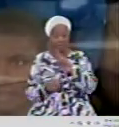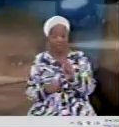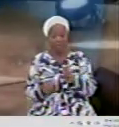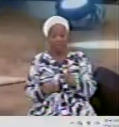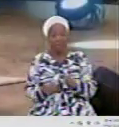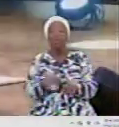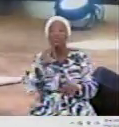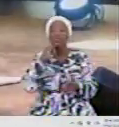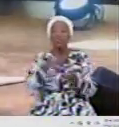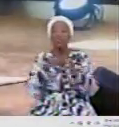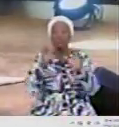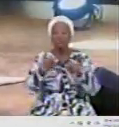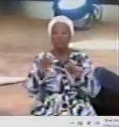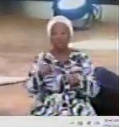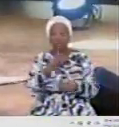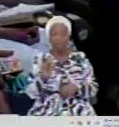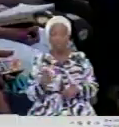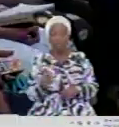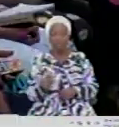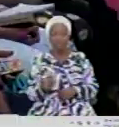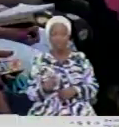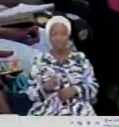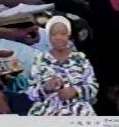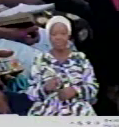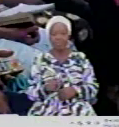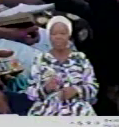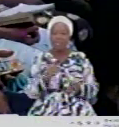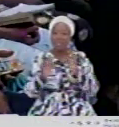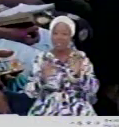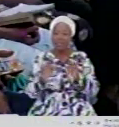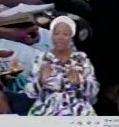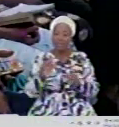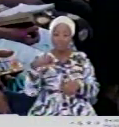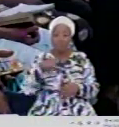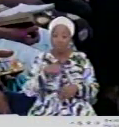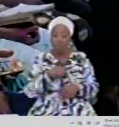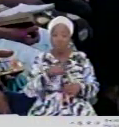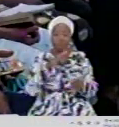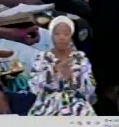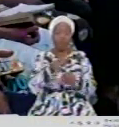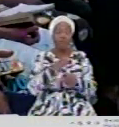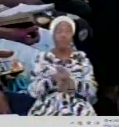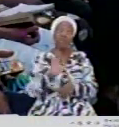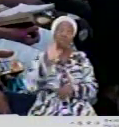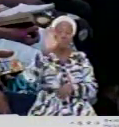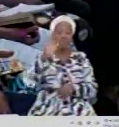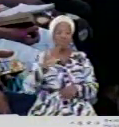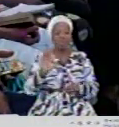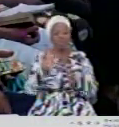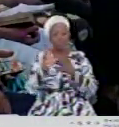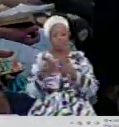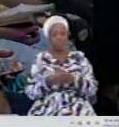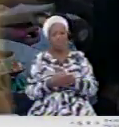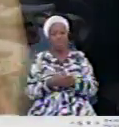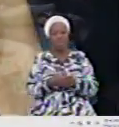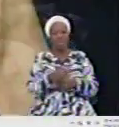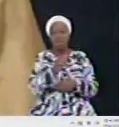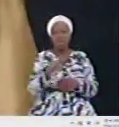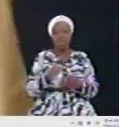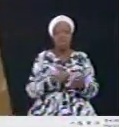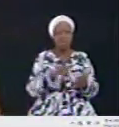I said, is it possible? If we fulfill his condition, 1,000